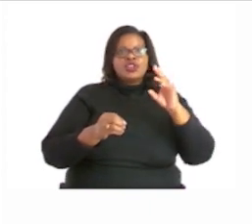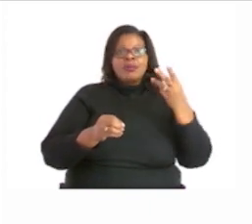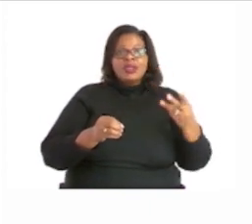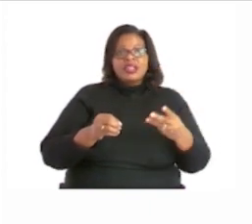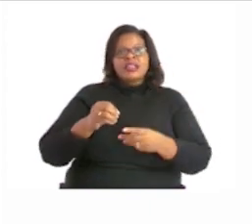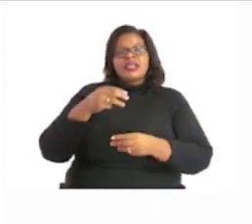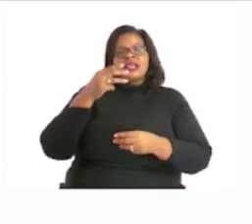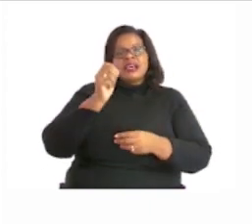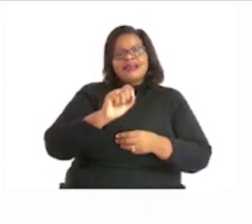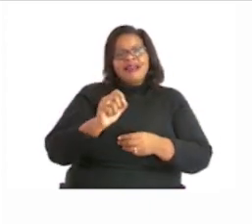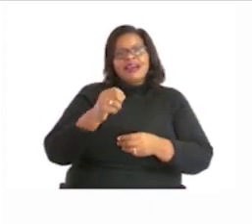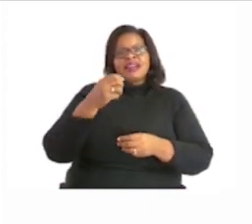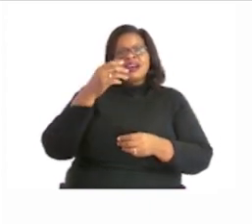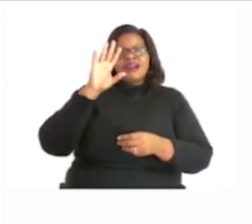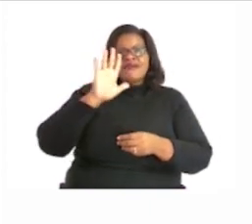is quite a big word.